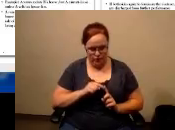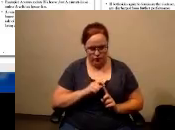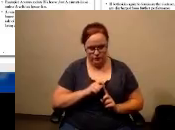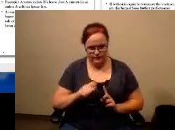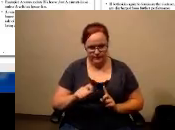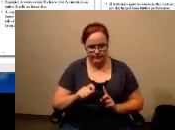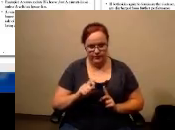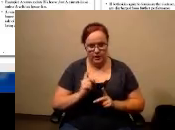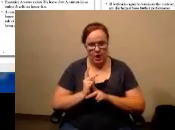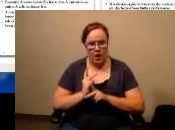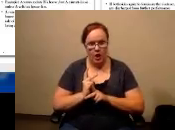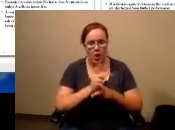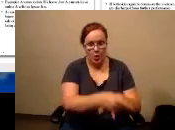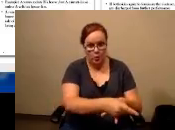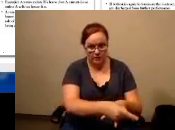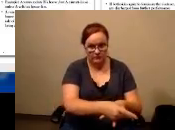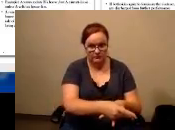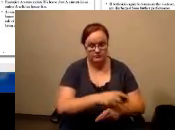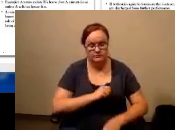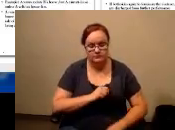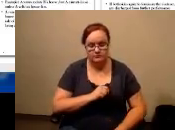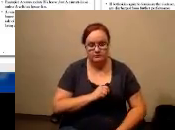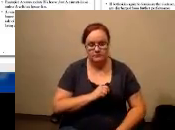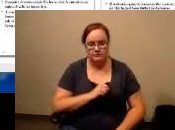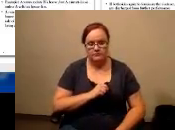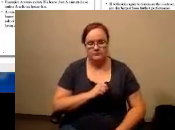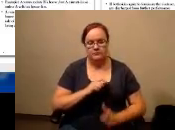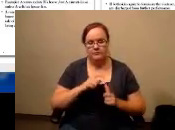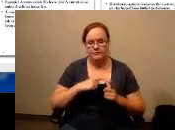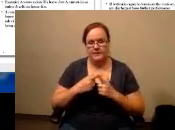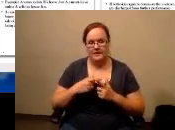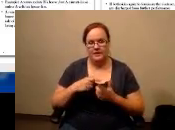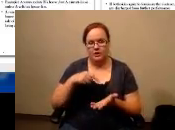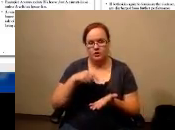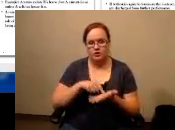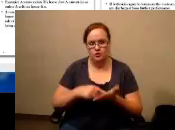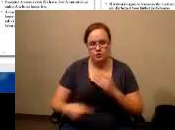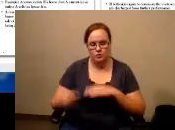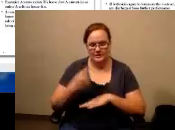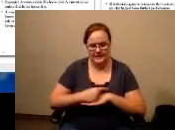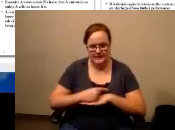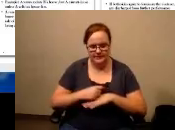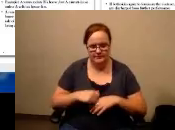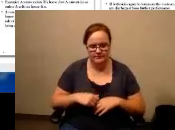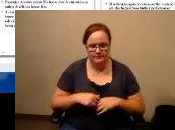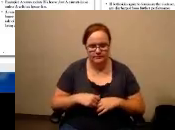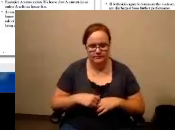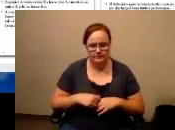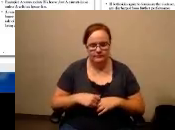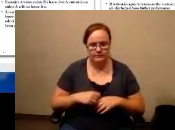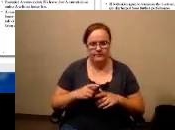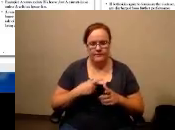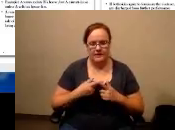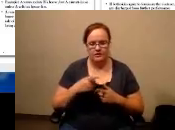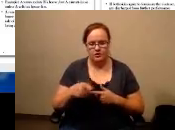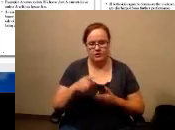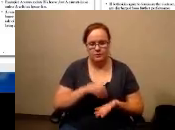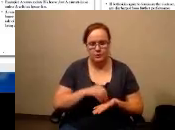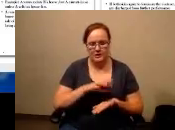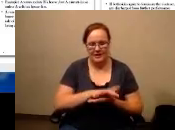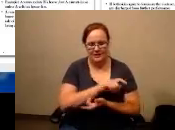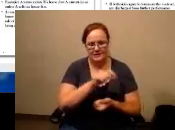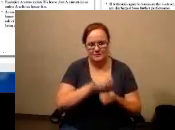she would write loan, the word loan, and then the word due date. And she would put a specific